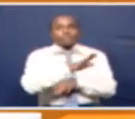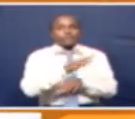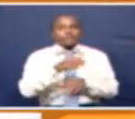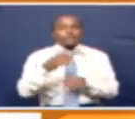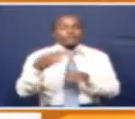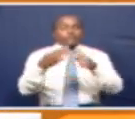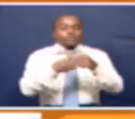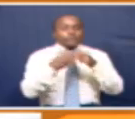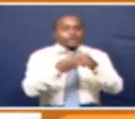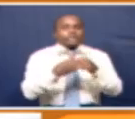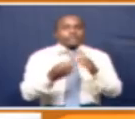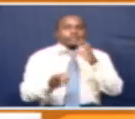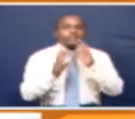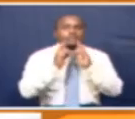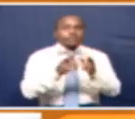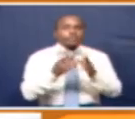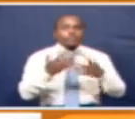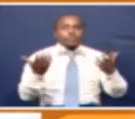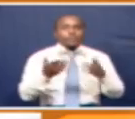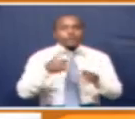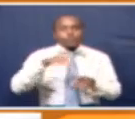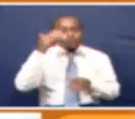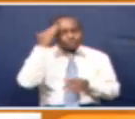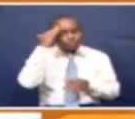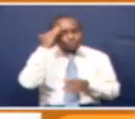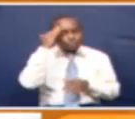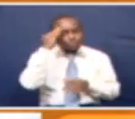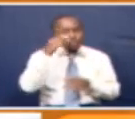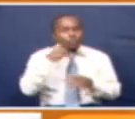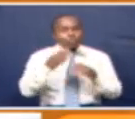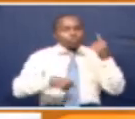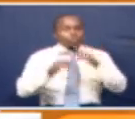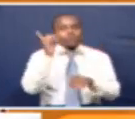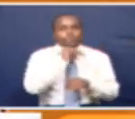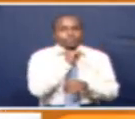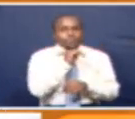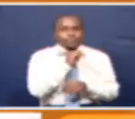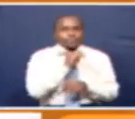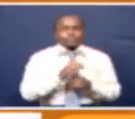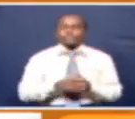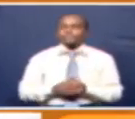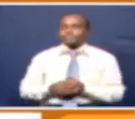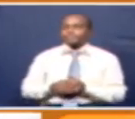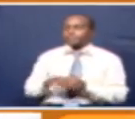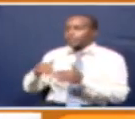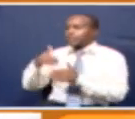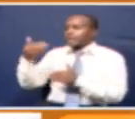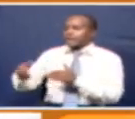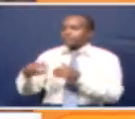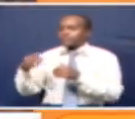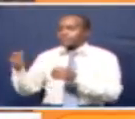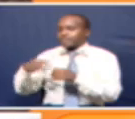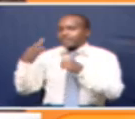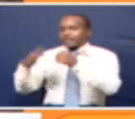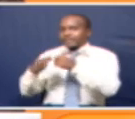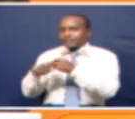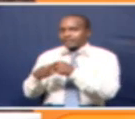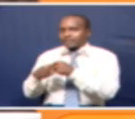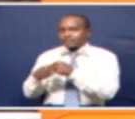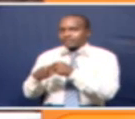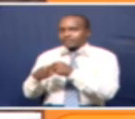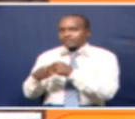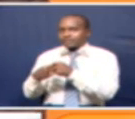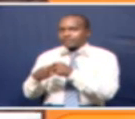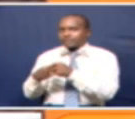8th election outcome, where we know who won the presidency. After the August 8th, I'll just repeat this to answer my question.